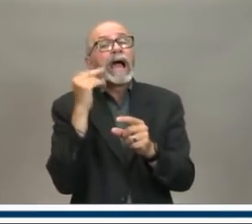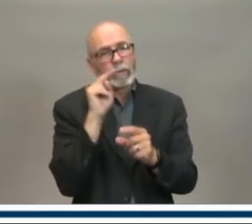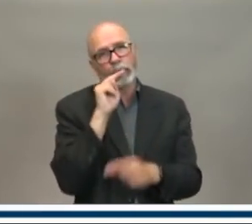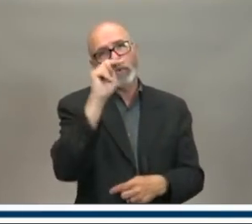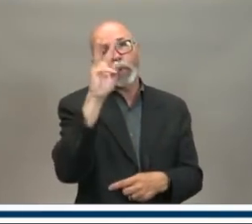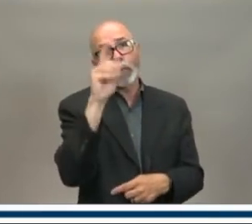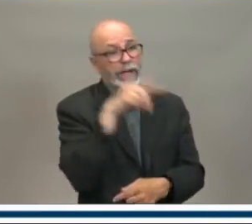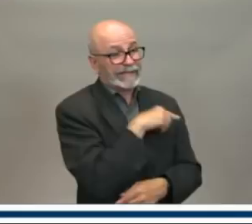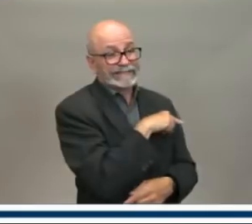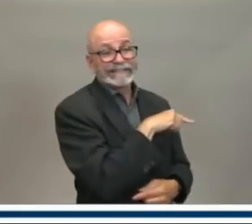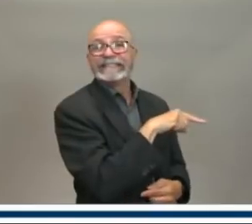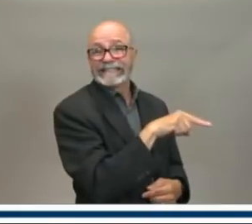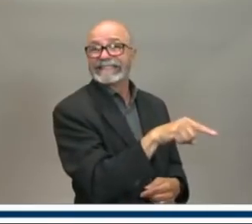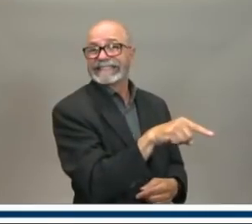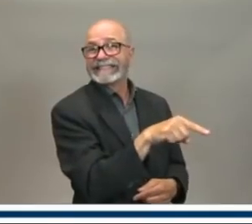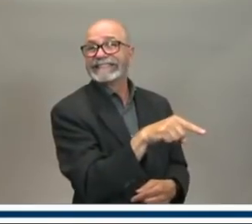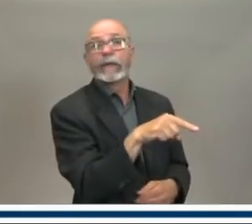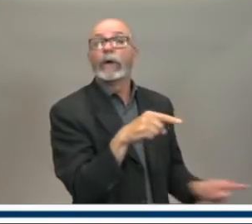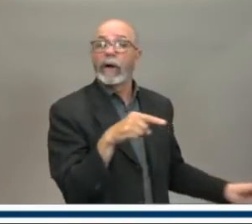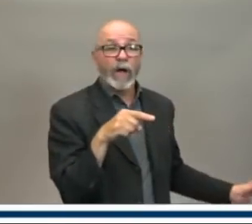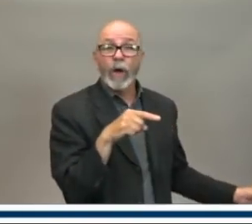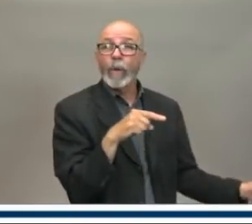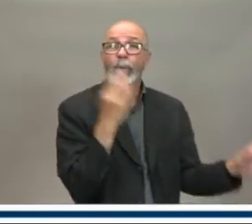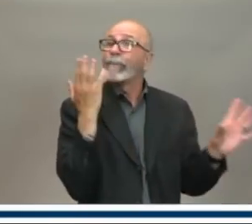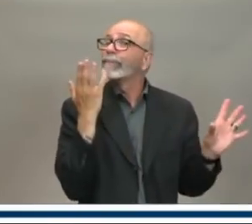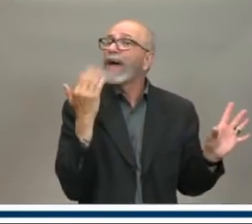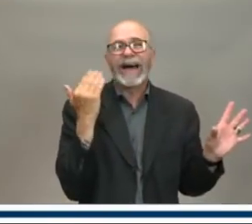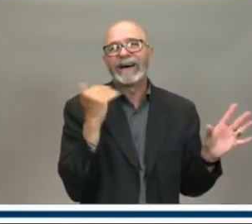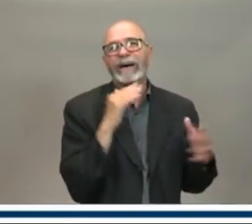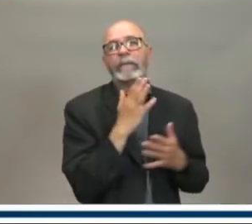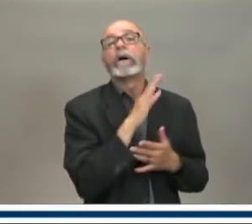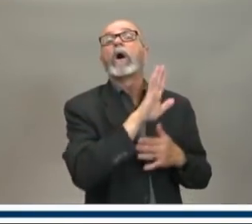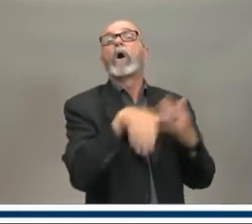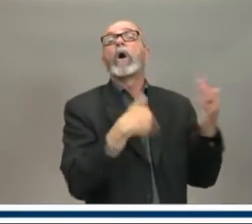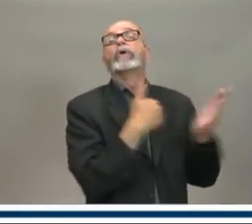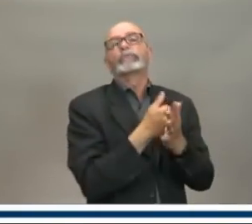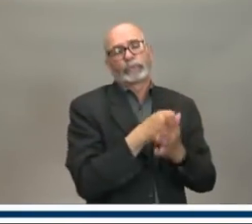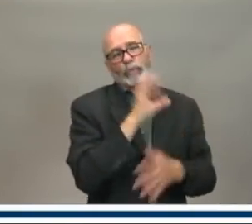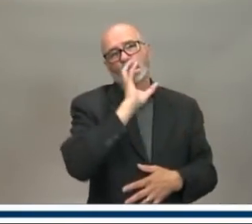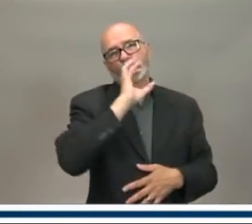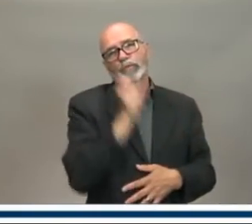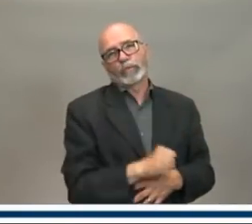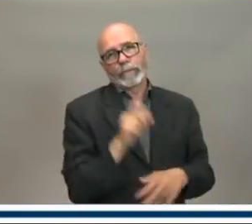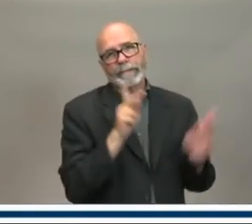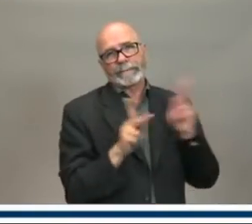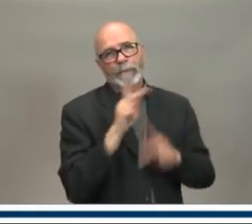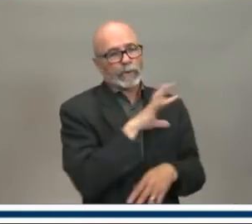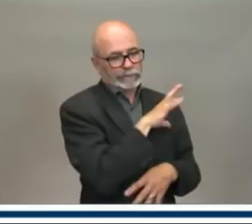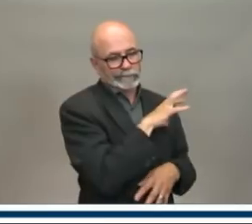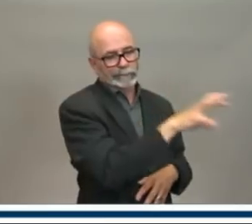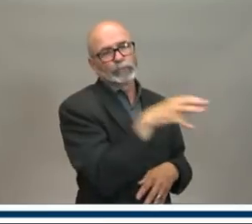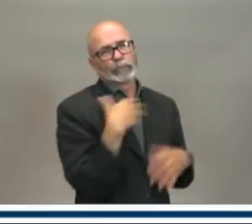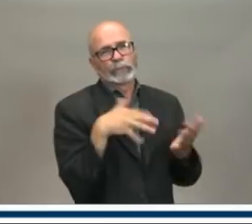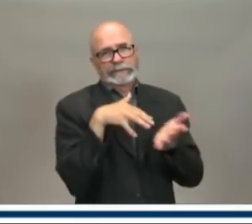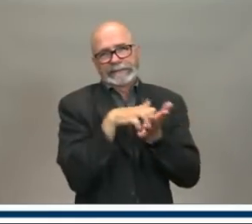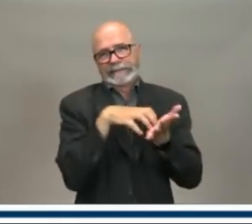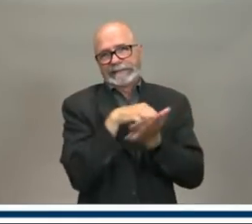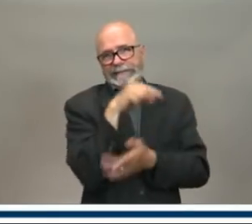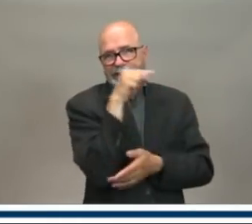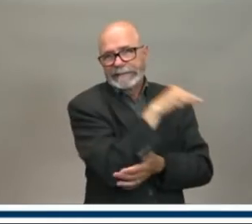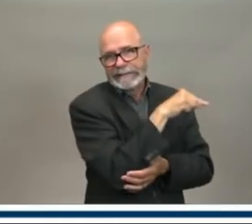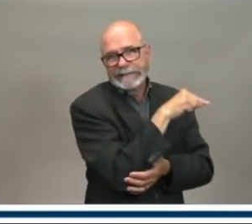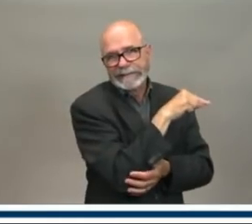because of, life expectancy that there's a significantly higher proportion of any long-term care facility